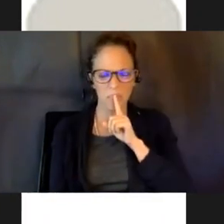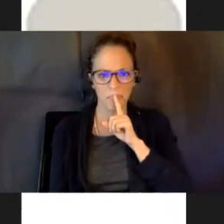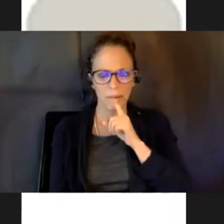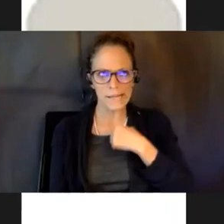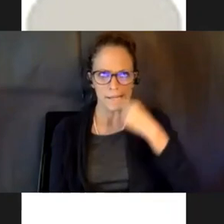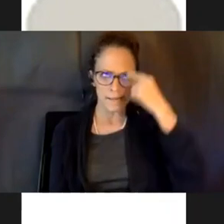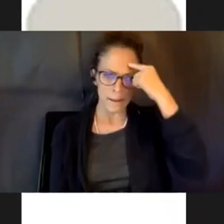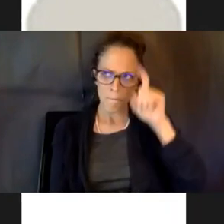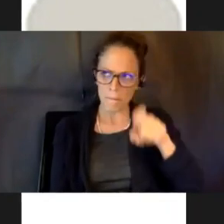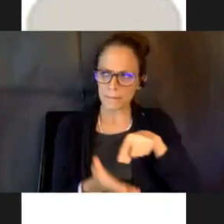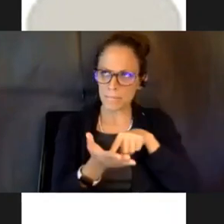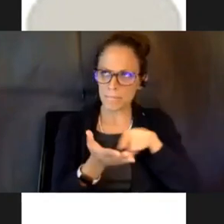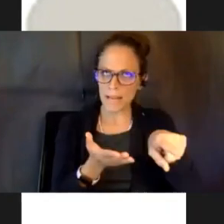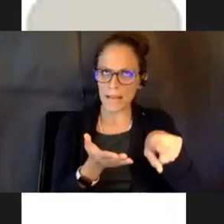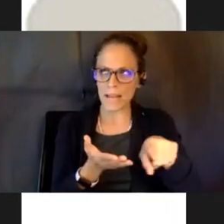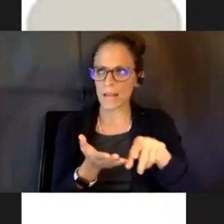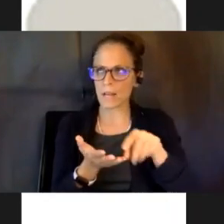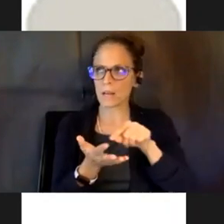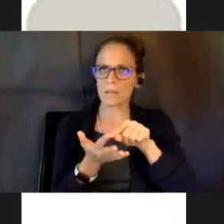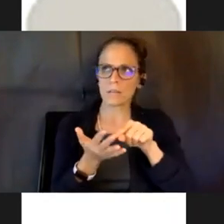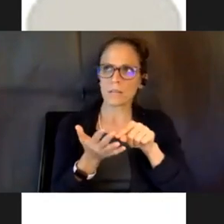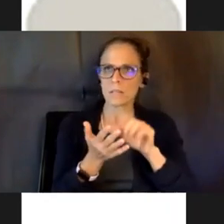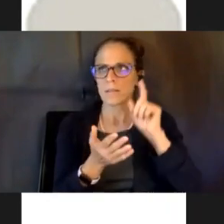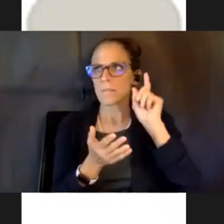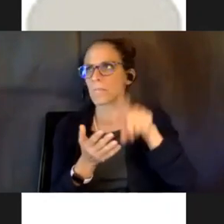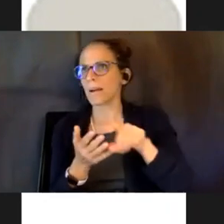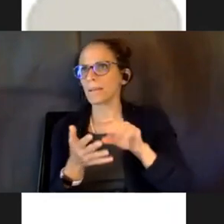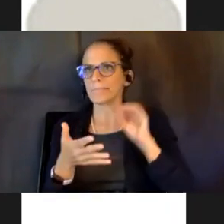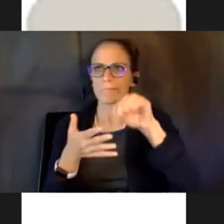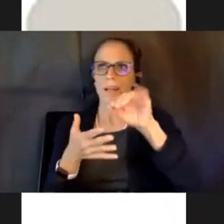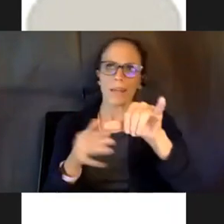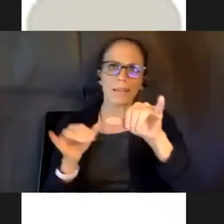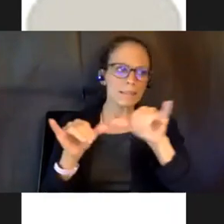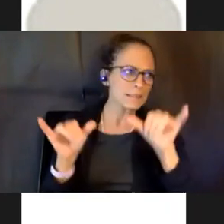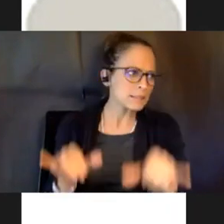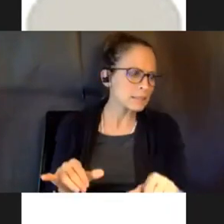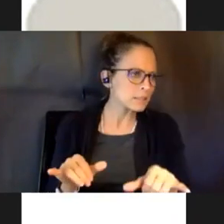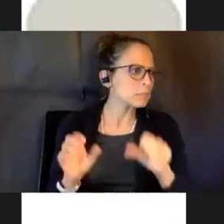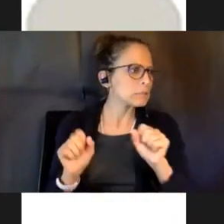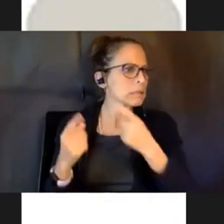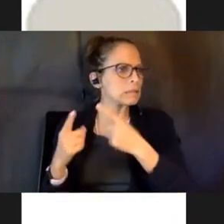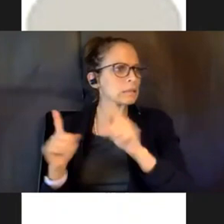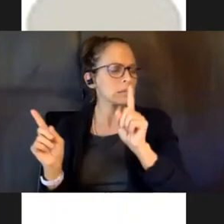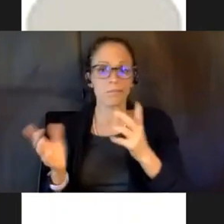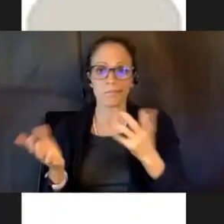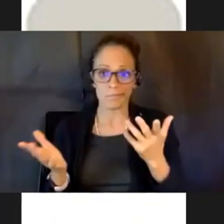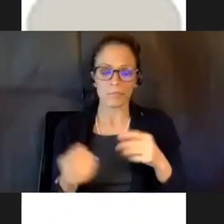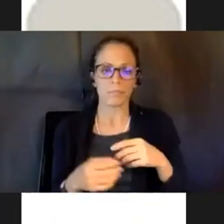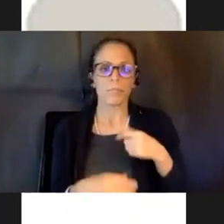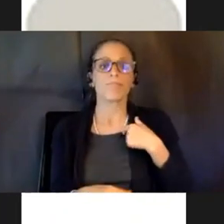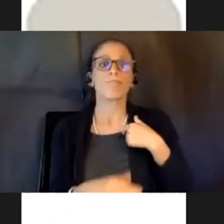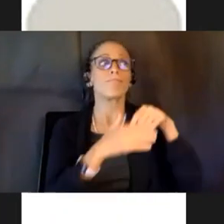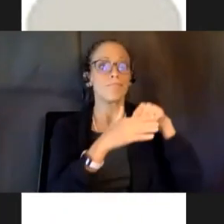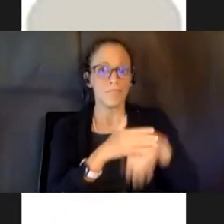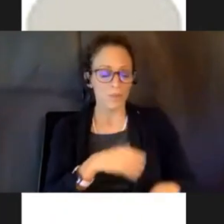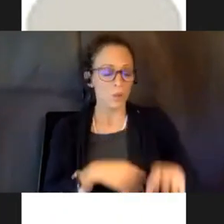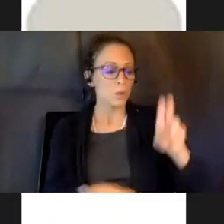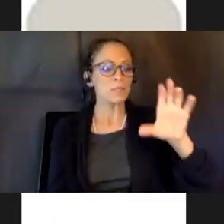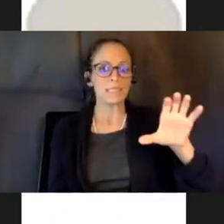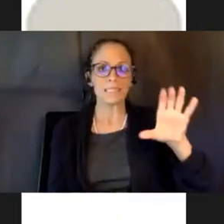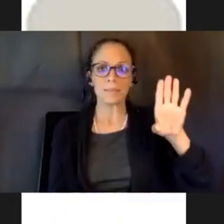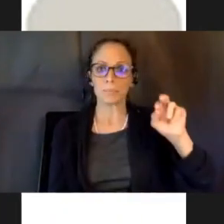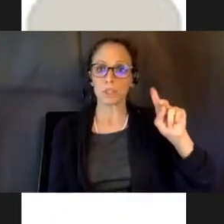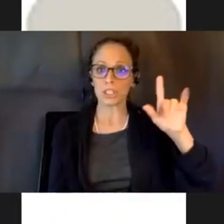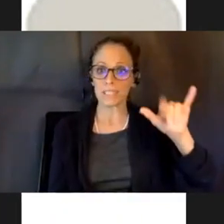to do this public work in the way that I want to do it. I found out the hard way at UC Berkeley, and to a lesser degree, University of Kentucky, even